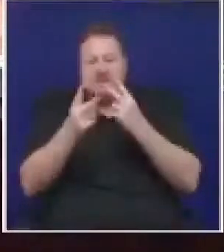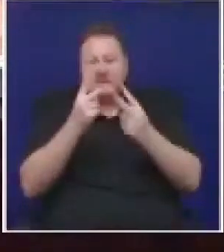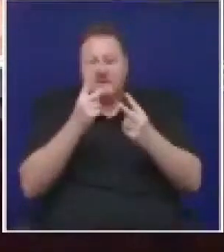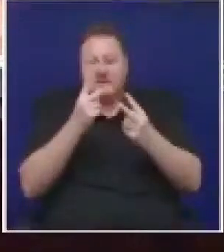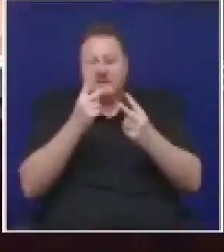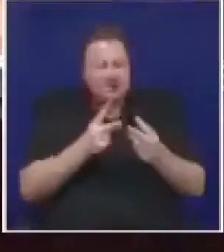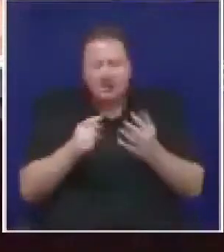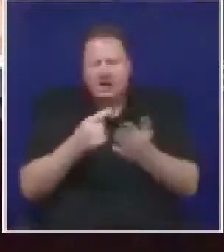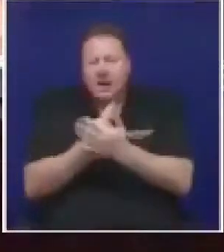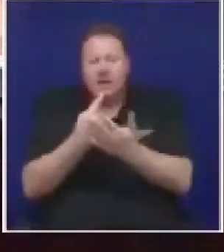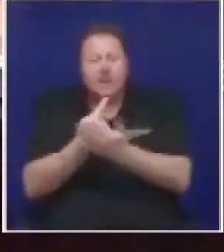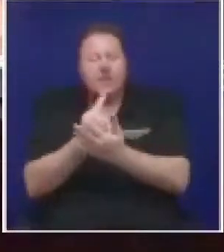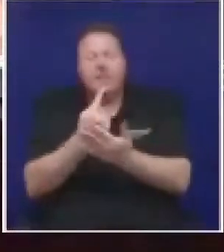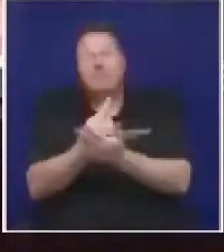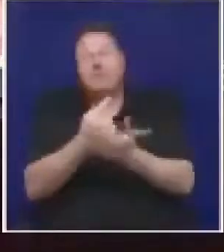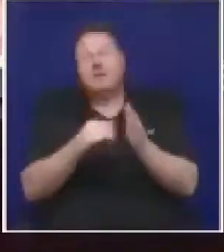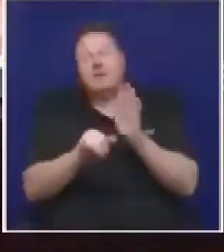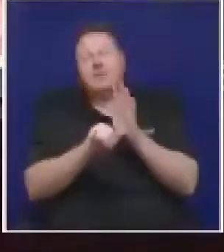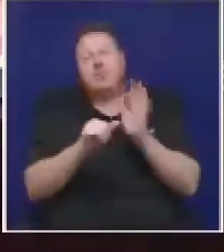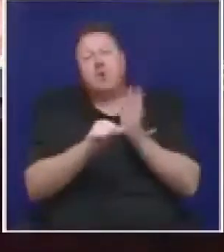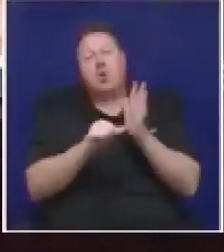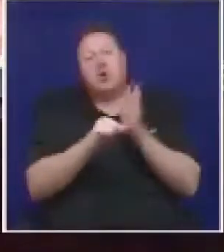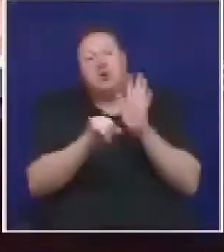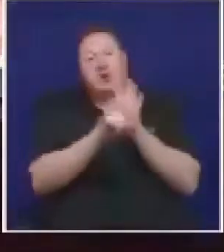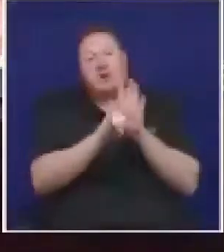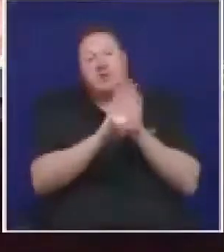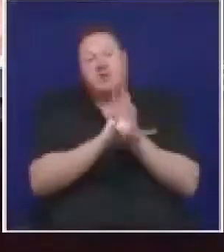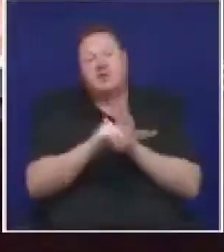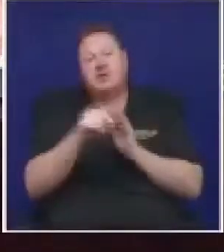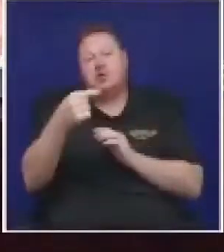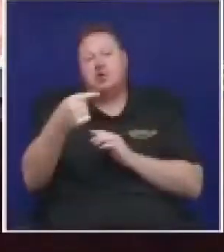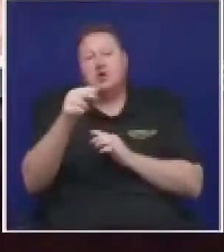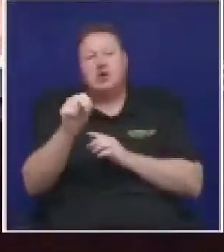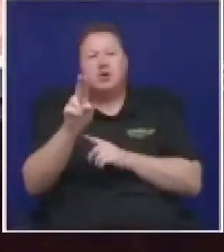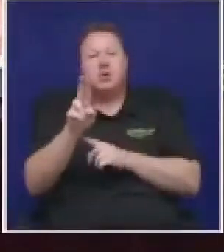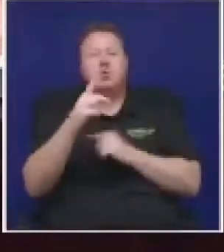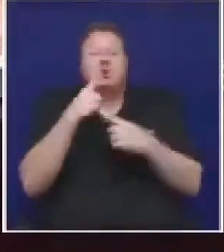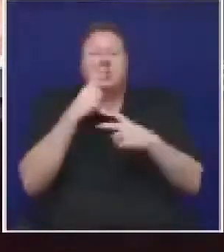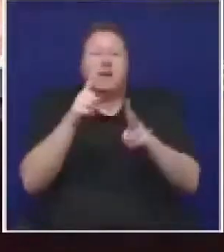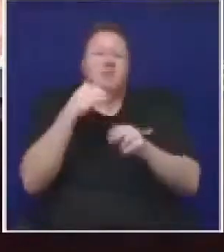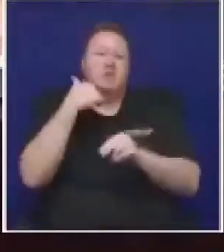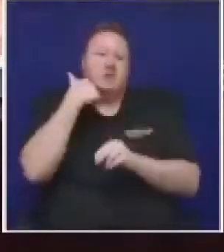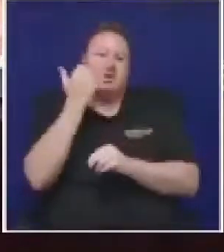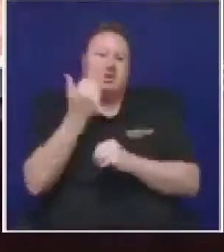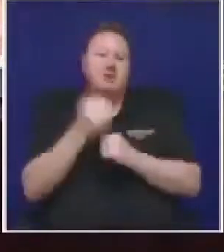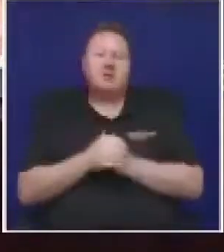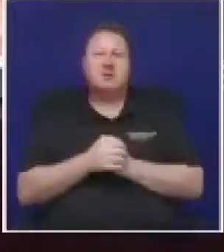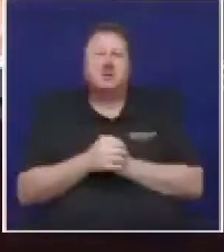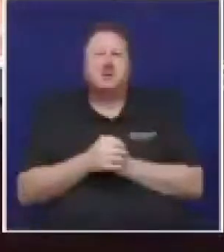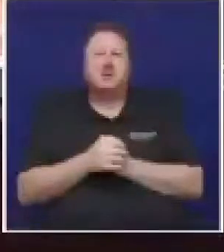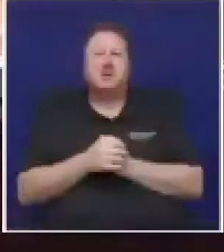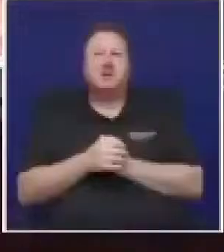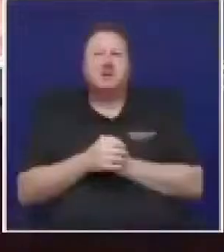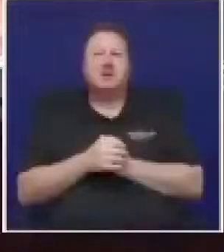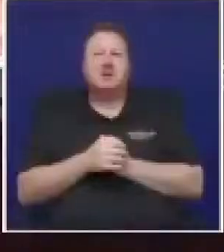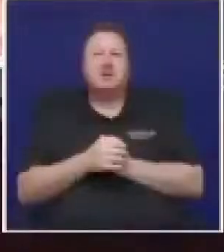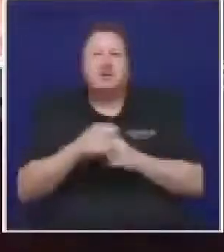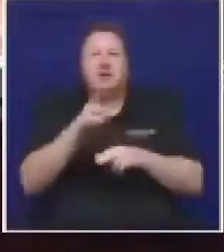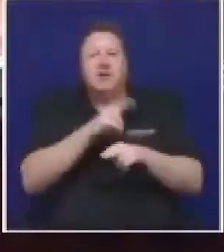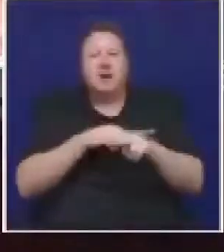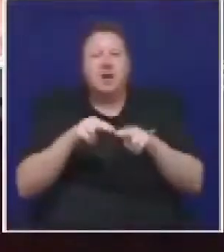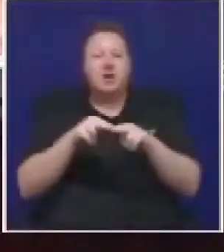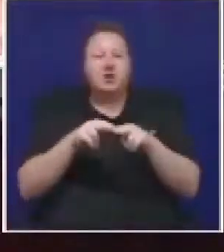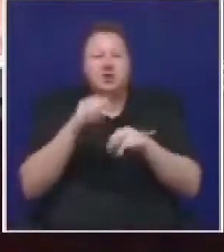priorities identified in the GNU Statement of Intent, to discuss contemporary national